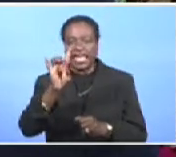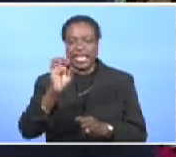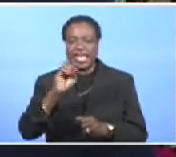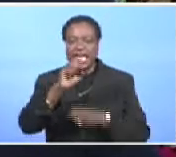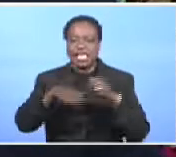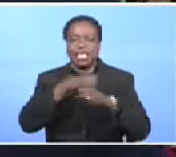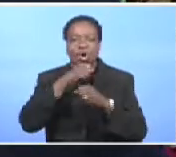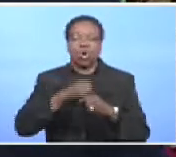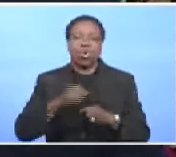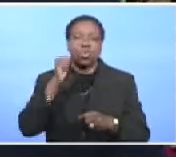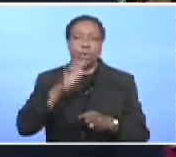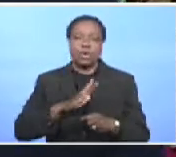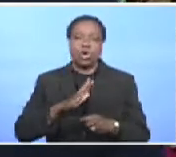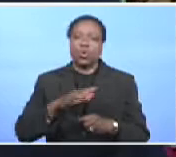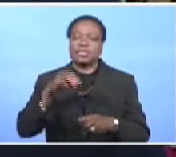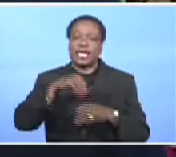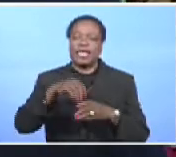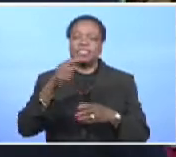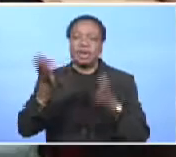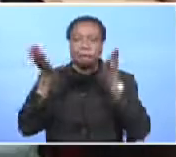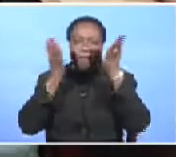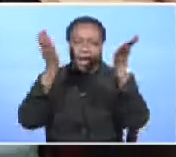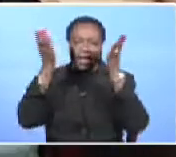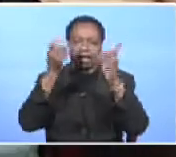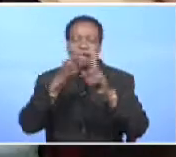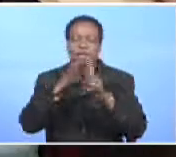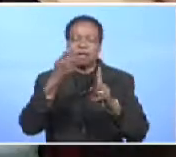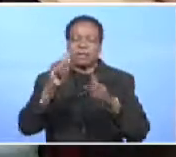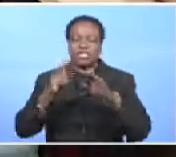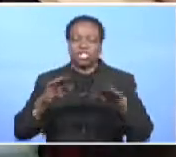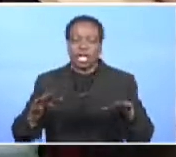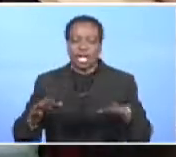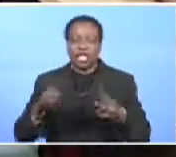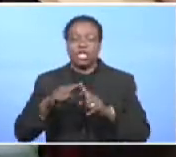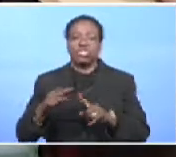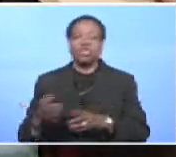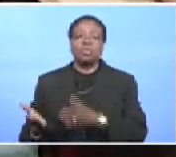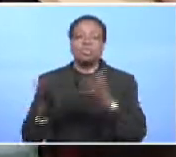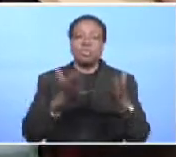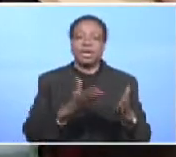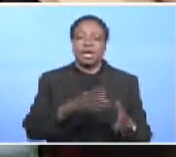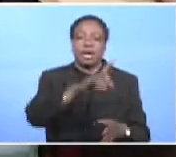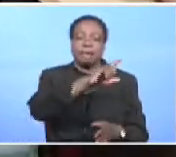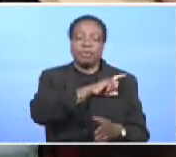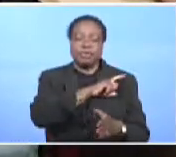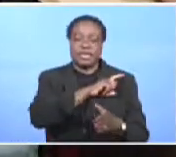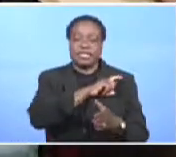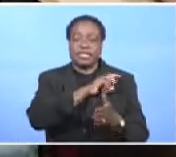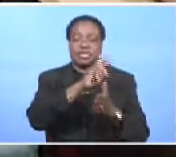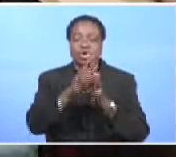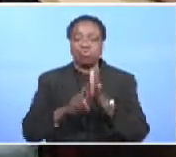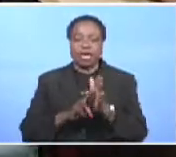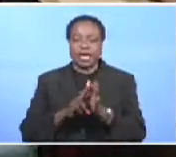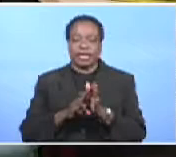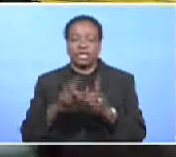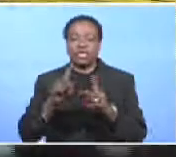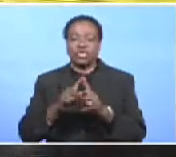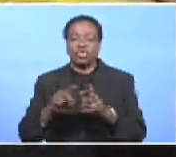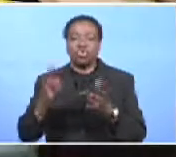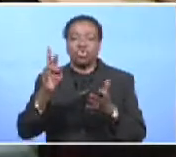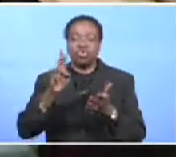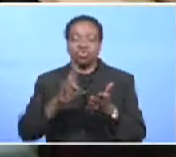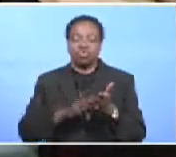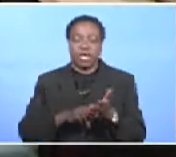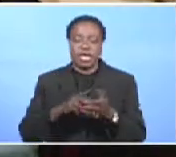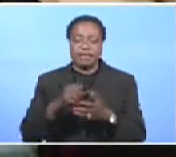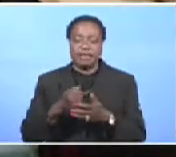you to bring police record to re-register your store. And I don't think I should have to pay the Bahamas government